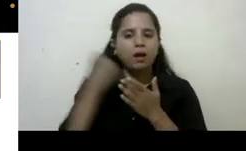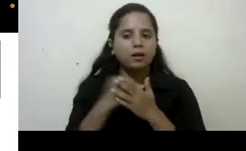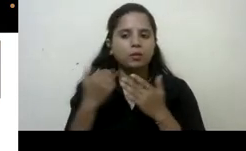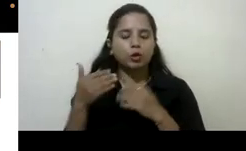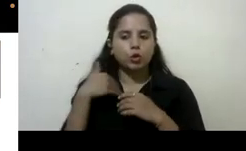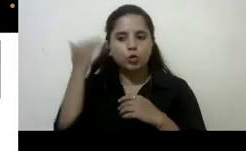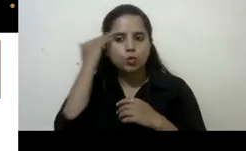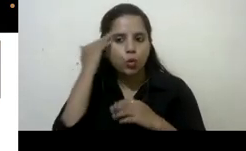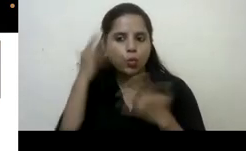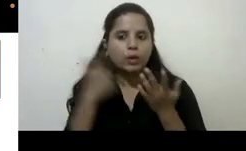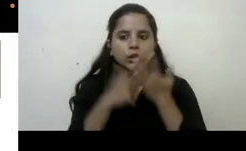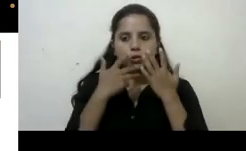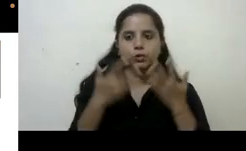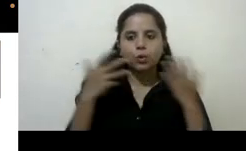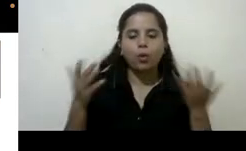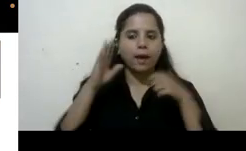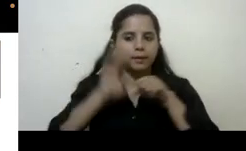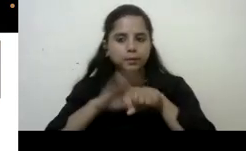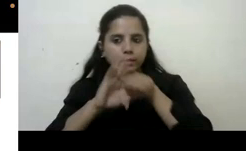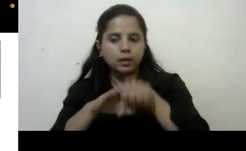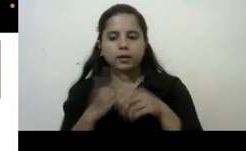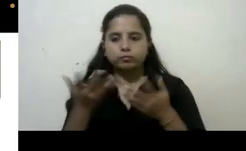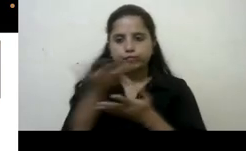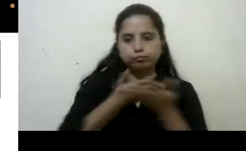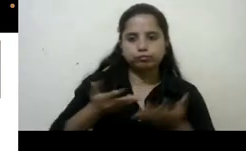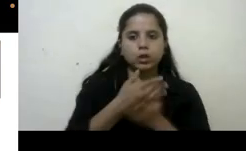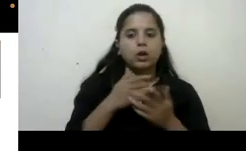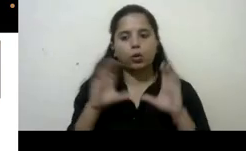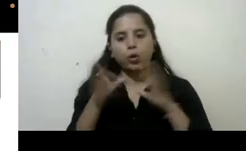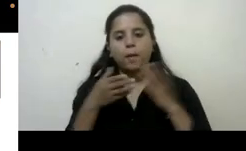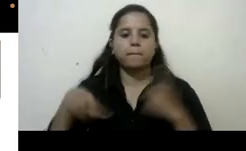knowledge, your resources, experiences with each other in the group.